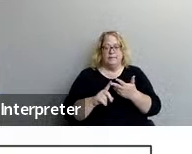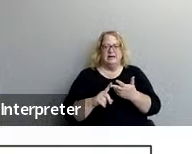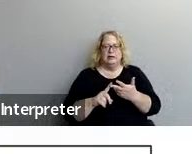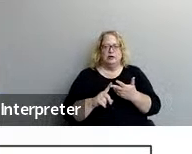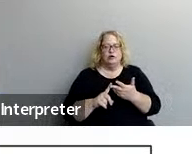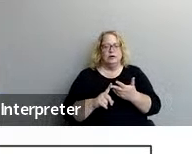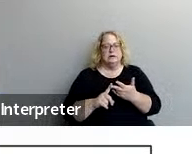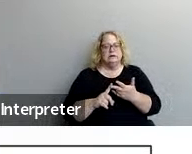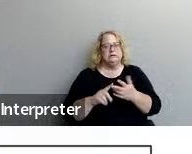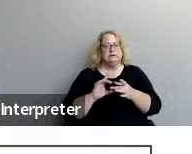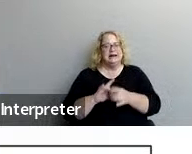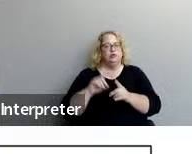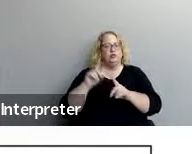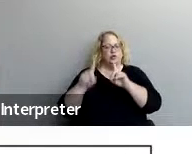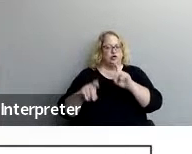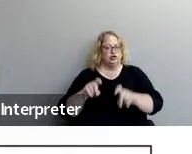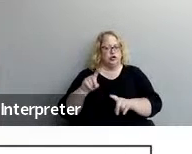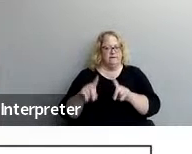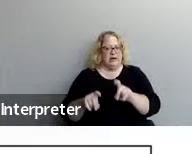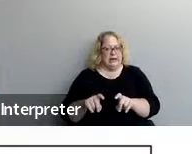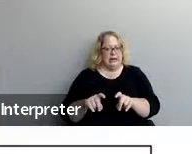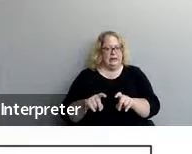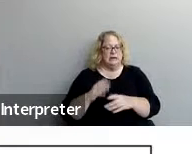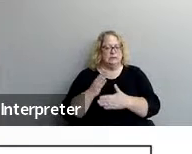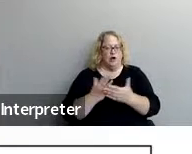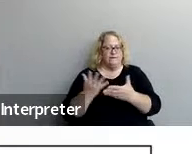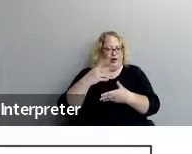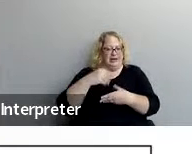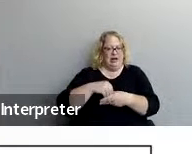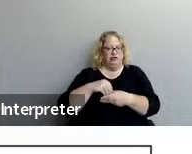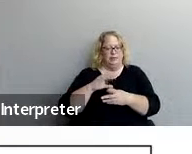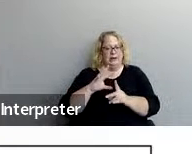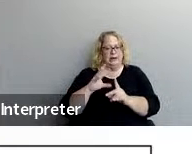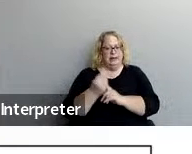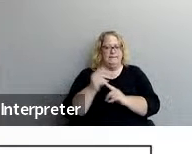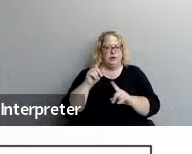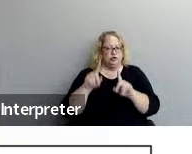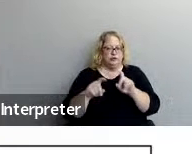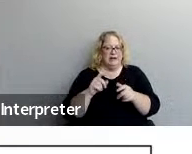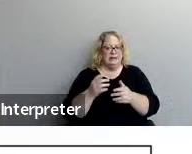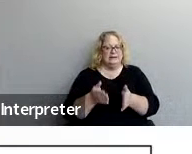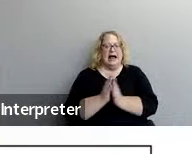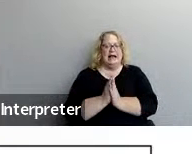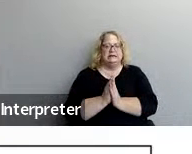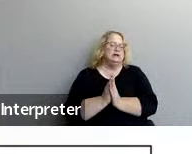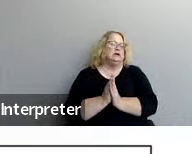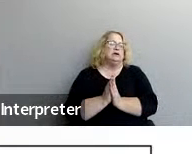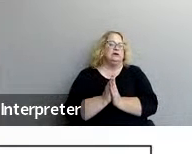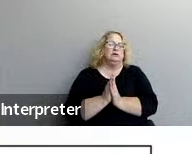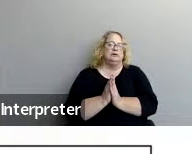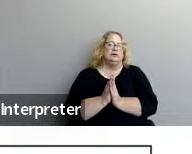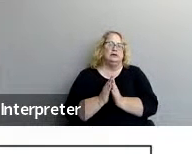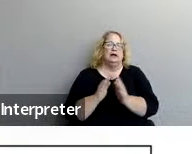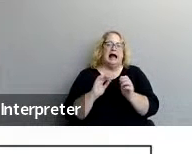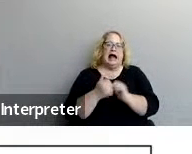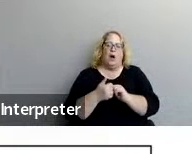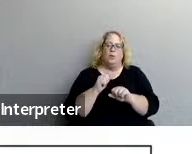is based on a survey item that's part of our engagement/climate surveys, asking about the extent to which employees perceive that